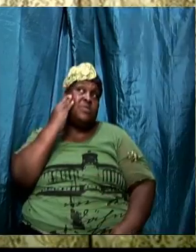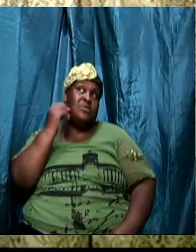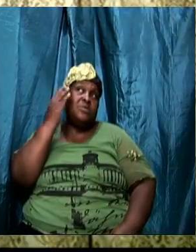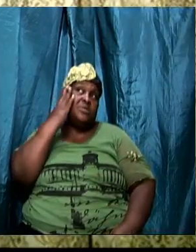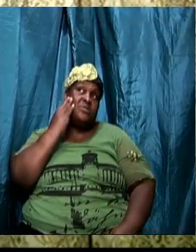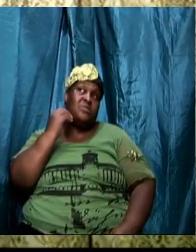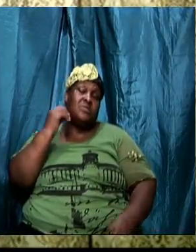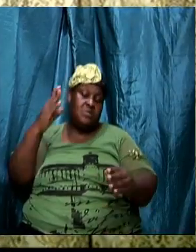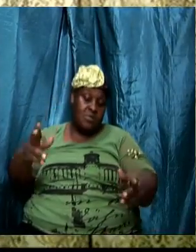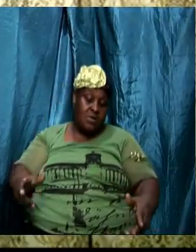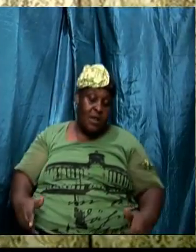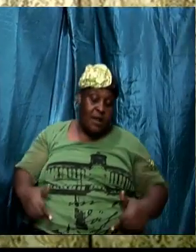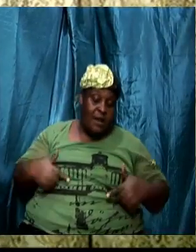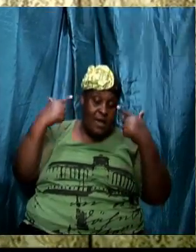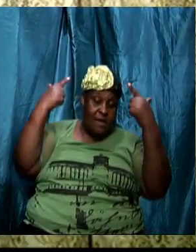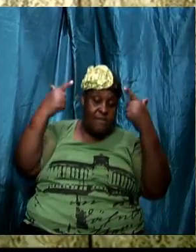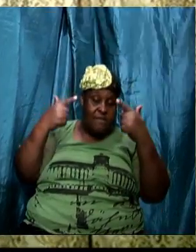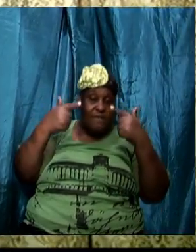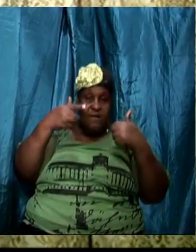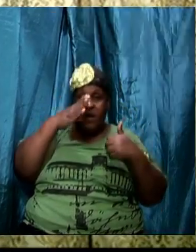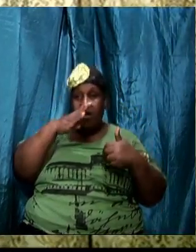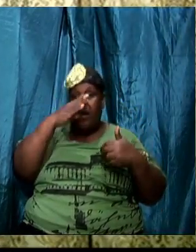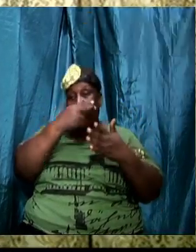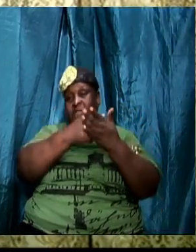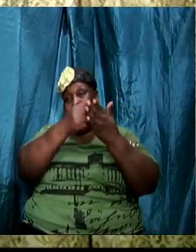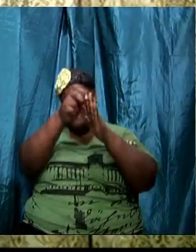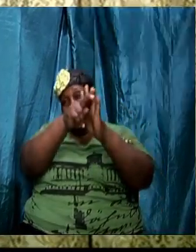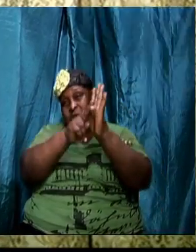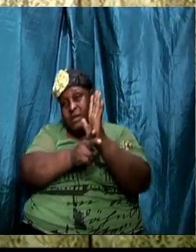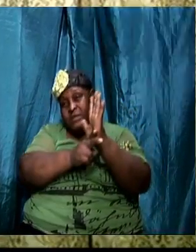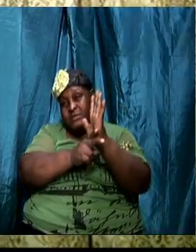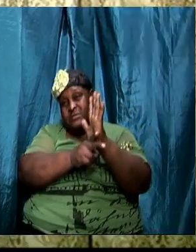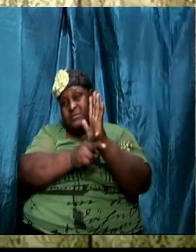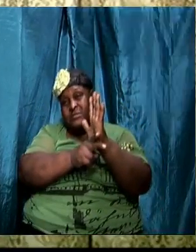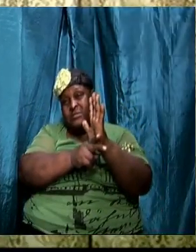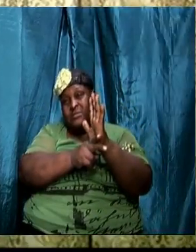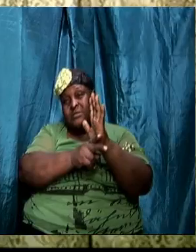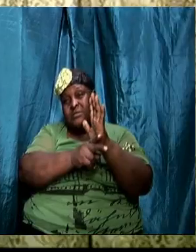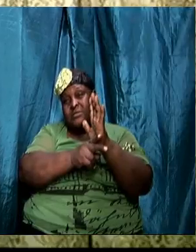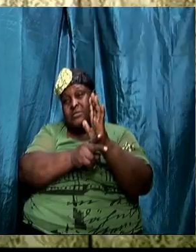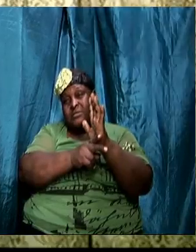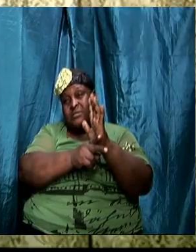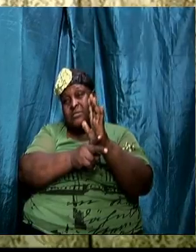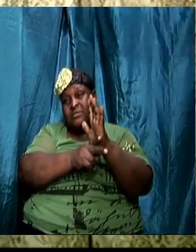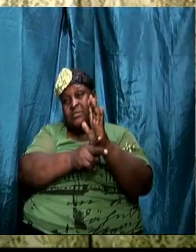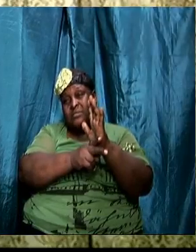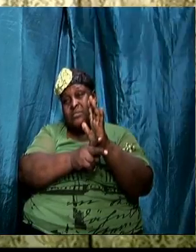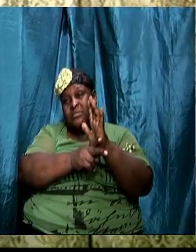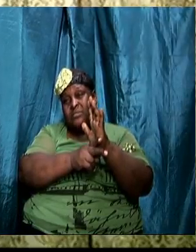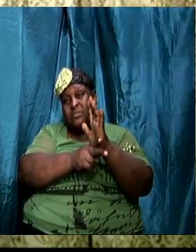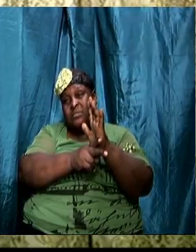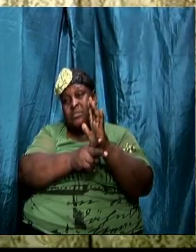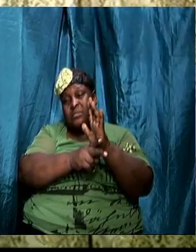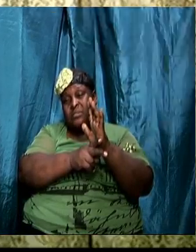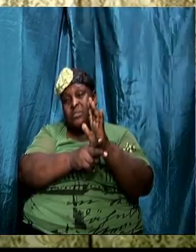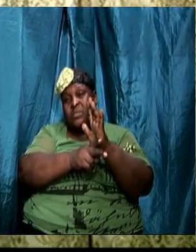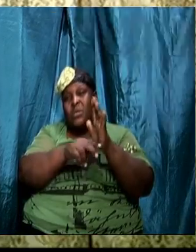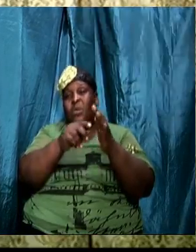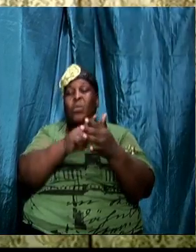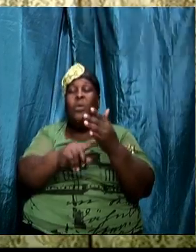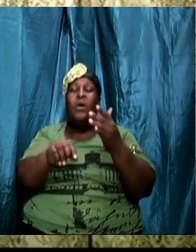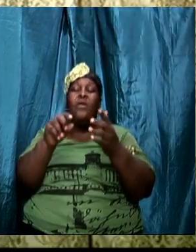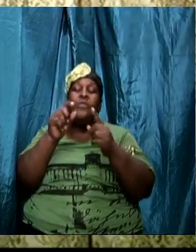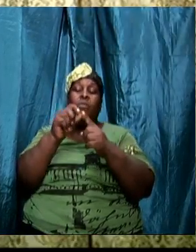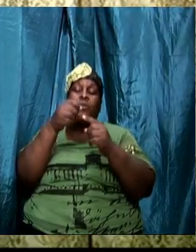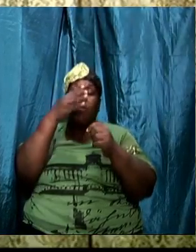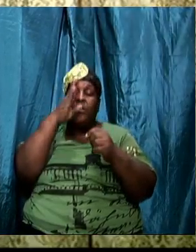the lifestyle of holiness according to the book of Hebrews chapter 14. The same emphasis.